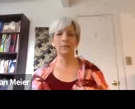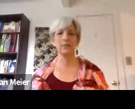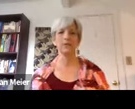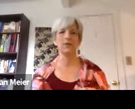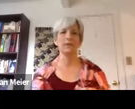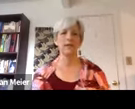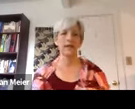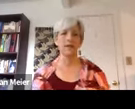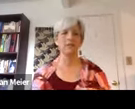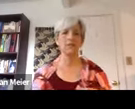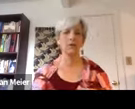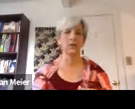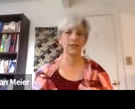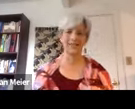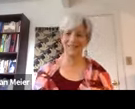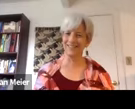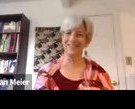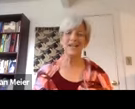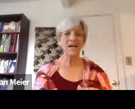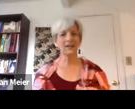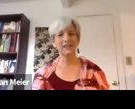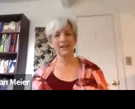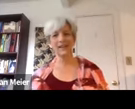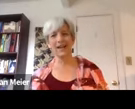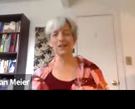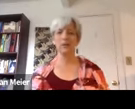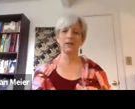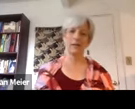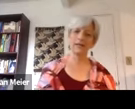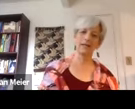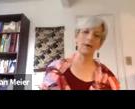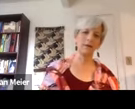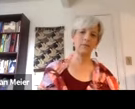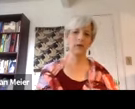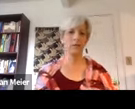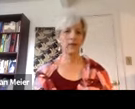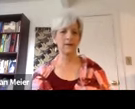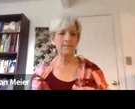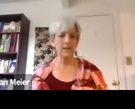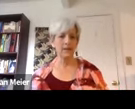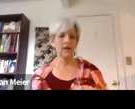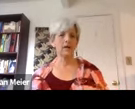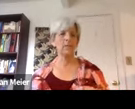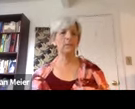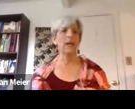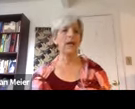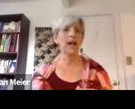incredible capture of the dynamic of abusers. I'll kill the kid and I'll pin it on the mom. What could be better? And